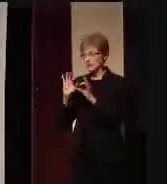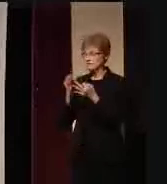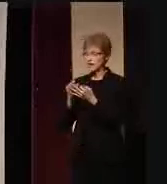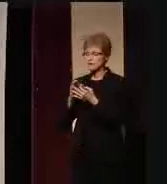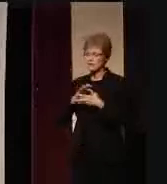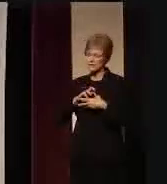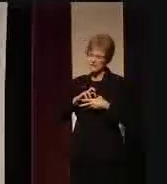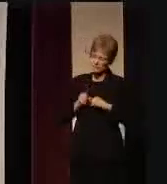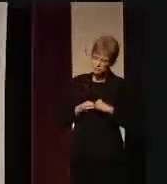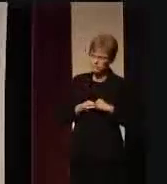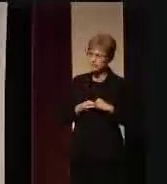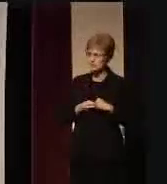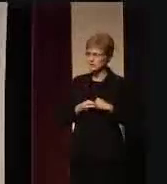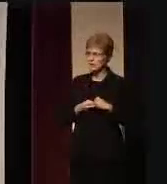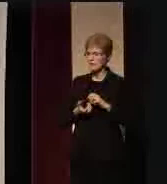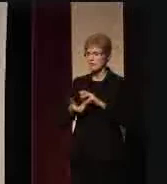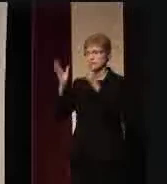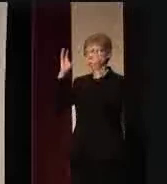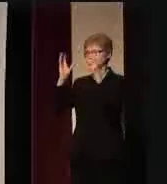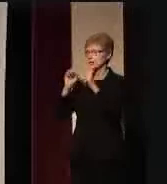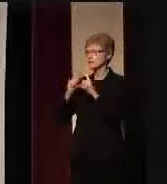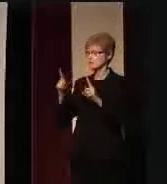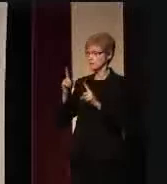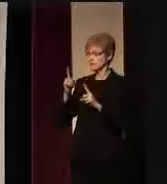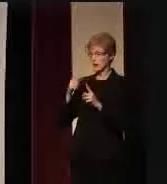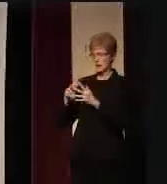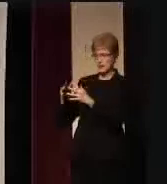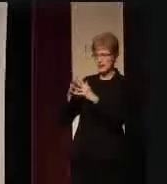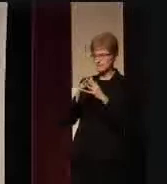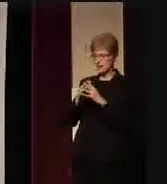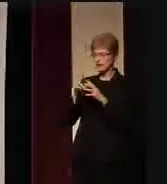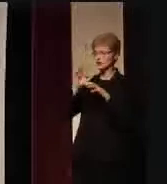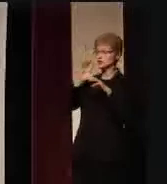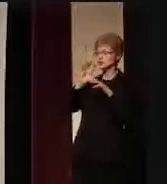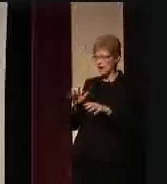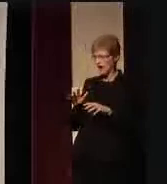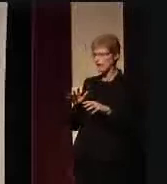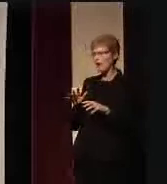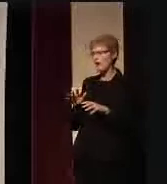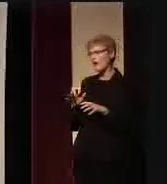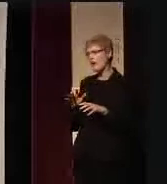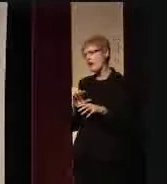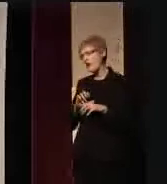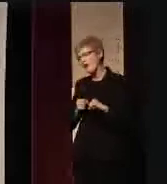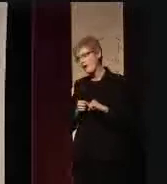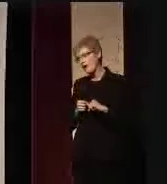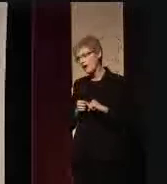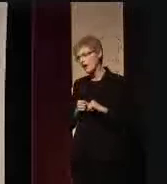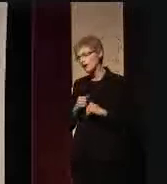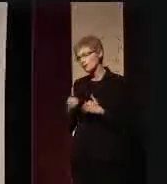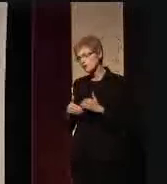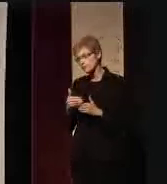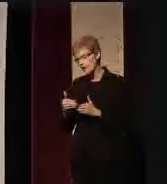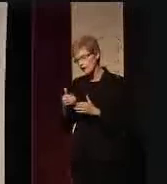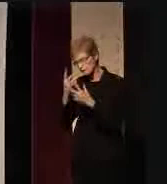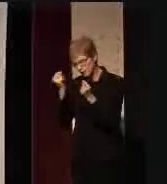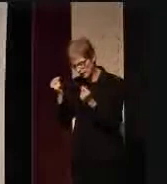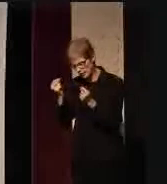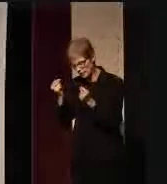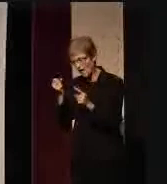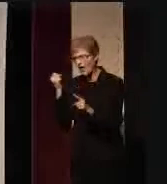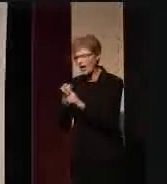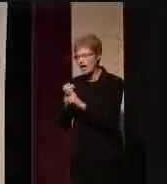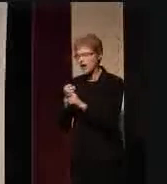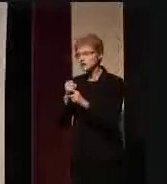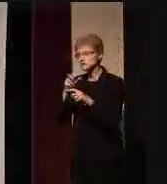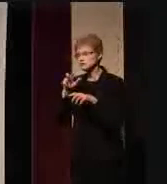traumatized. But we as a nation are so shocked, and then we move on, we kind of forget about it, and then another one happens, and then we're shocked, and